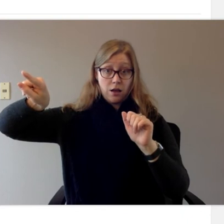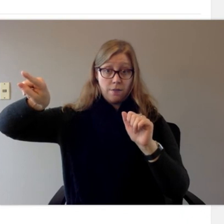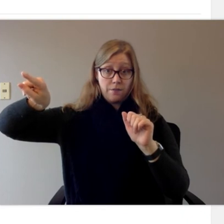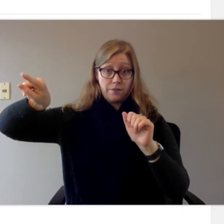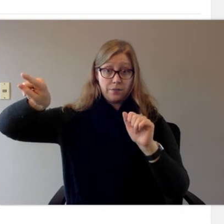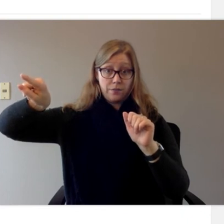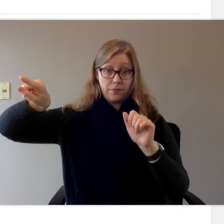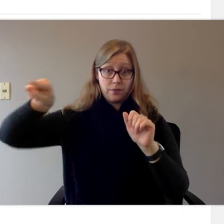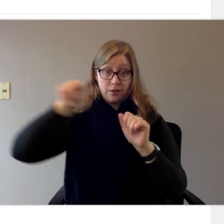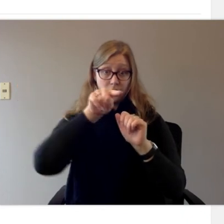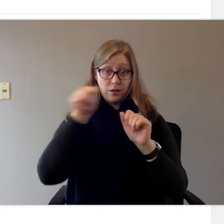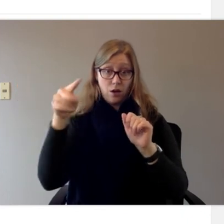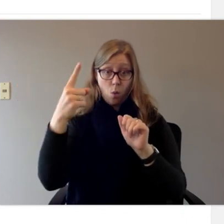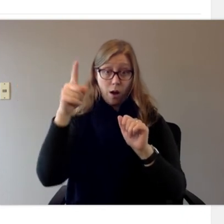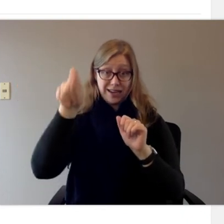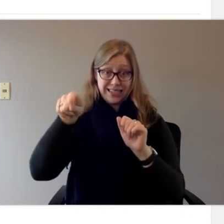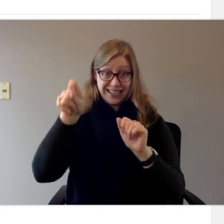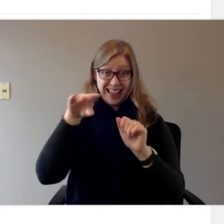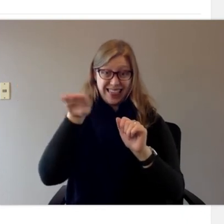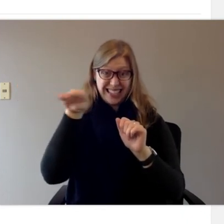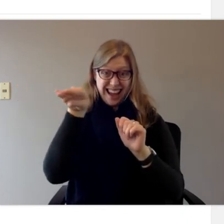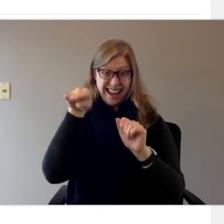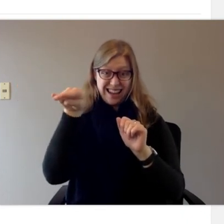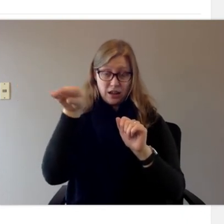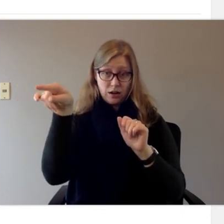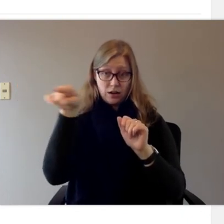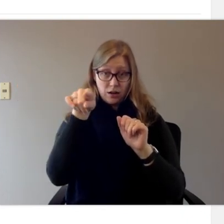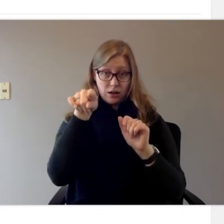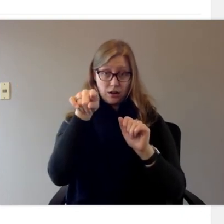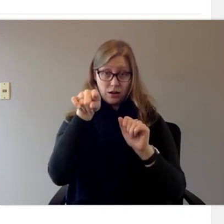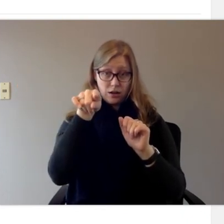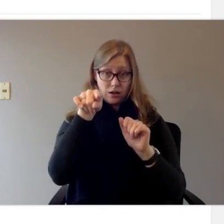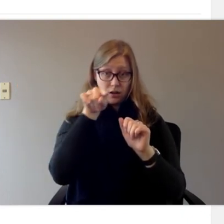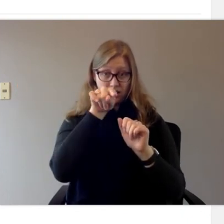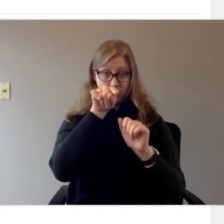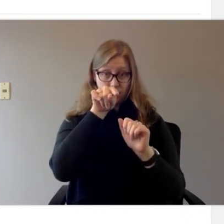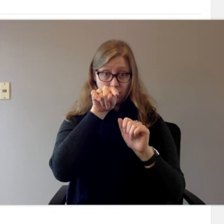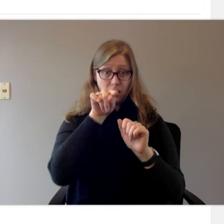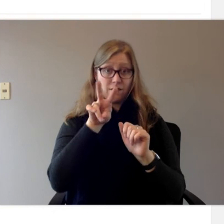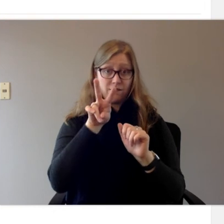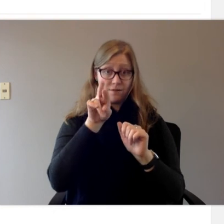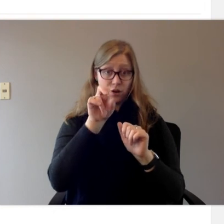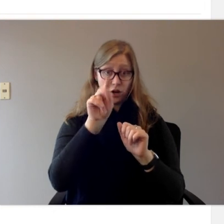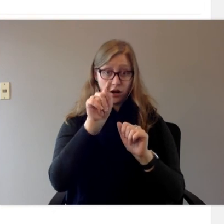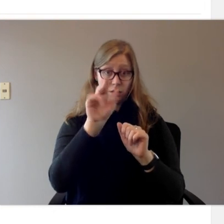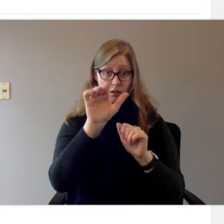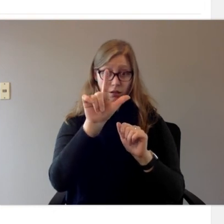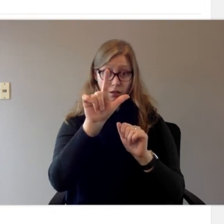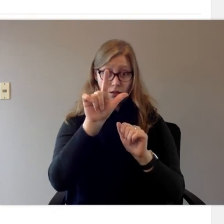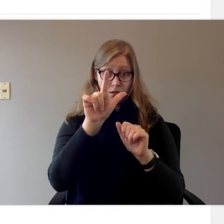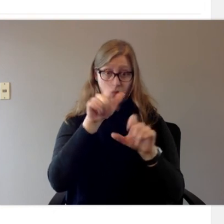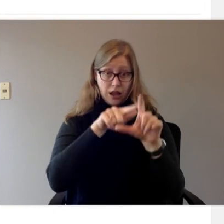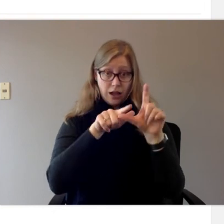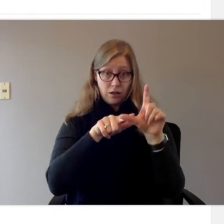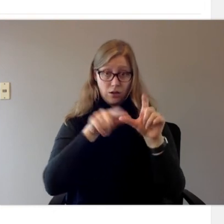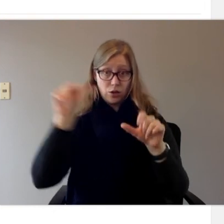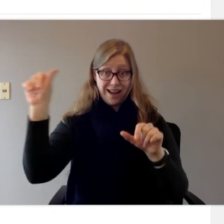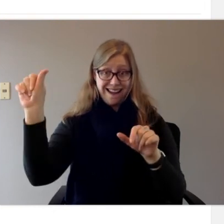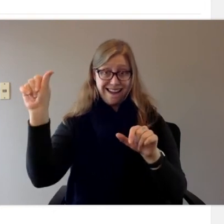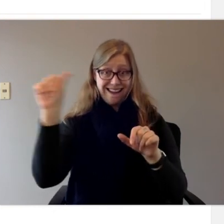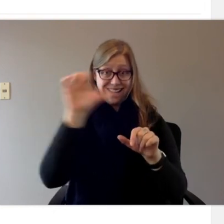tick side, and then this congruent angle, the vertical angle. And so I'm going to go the same way. I'm going to